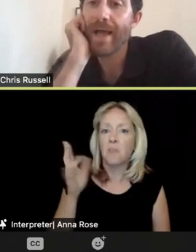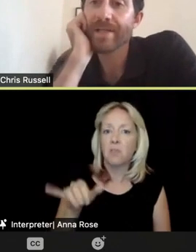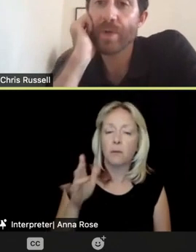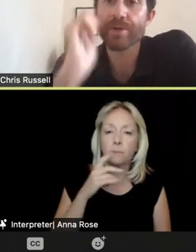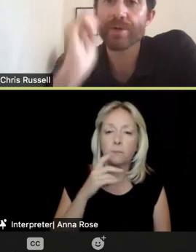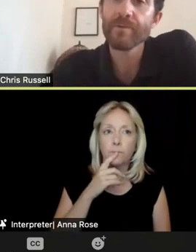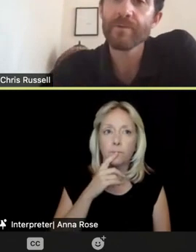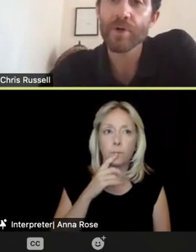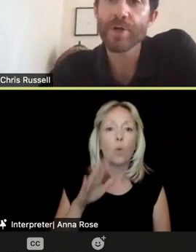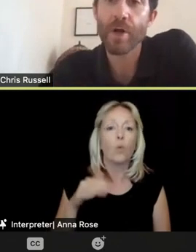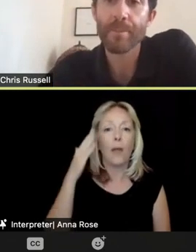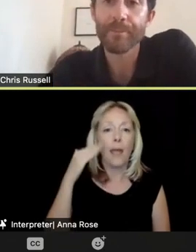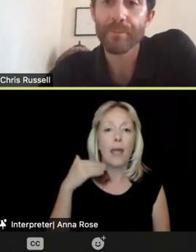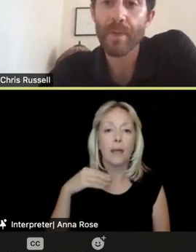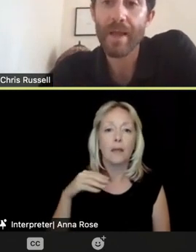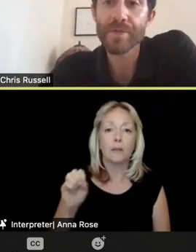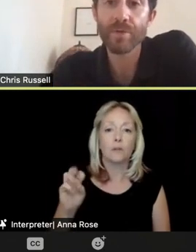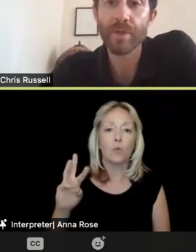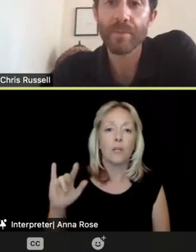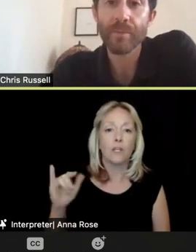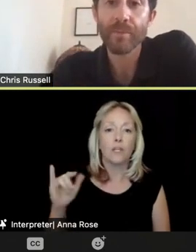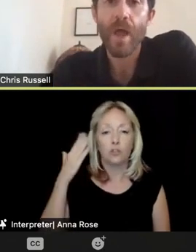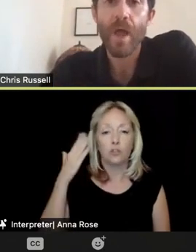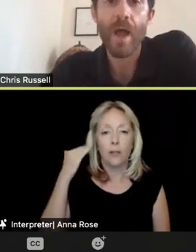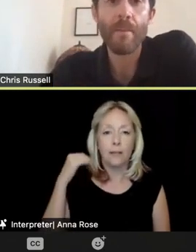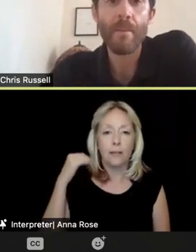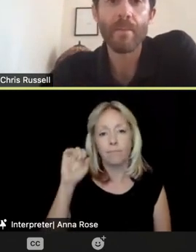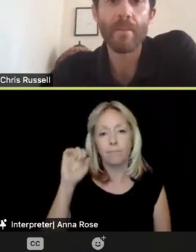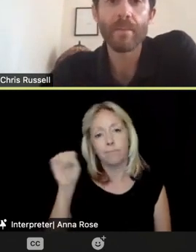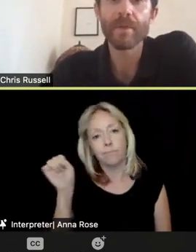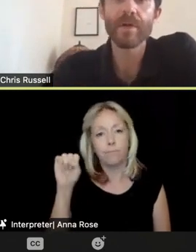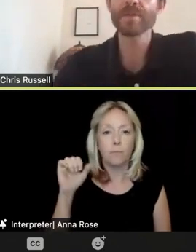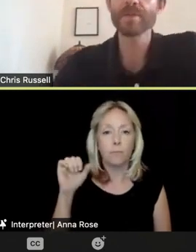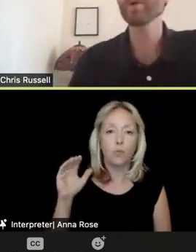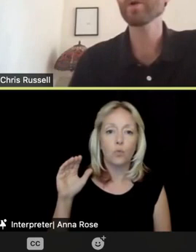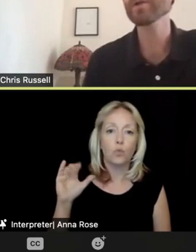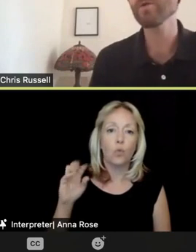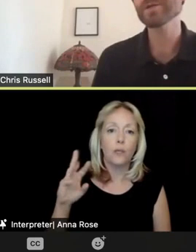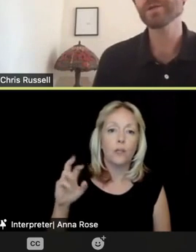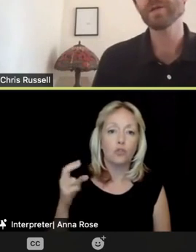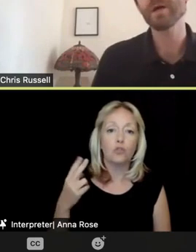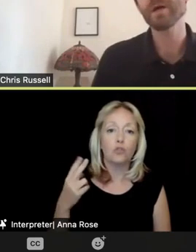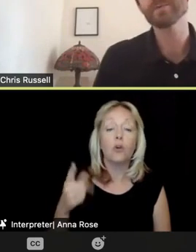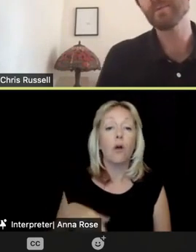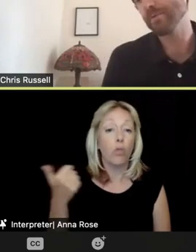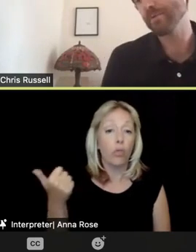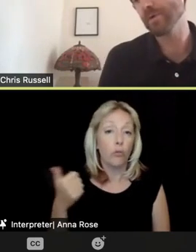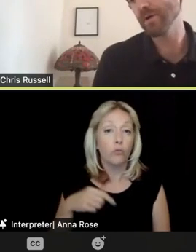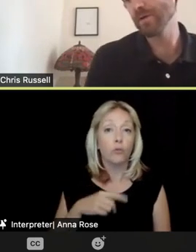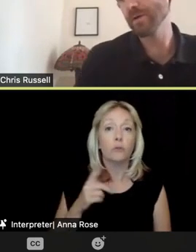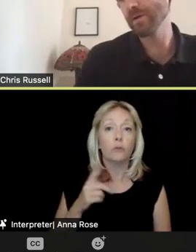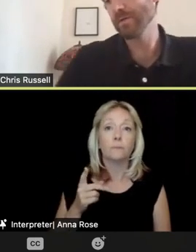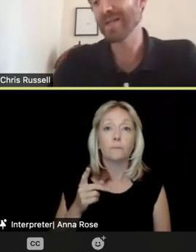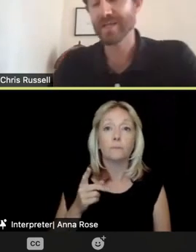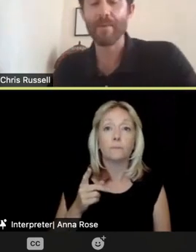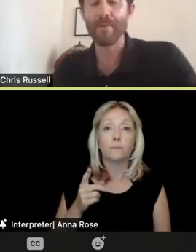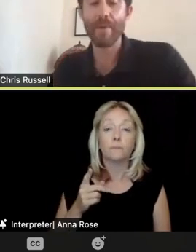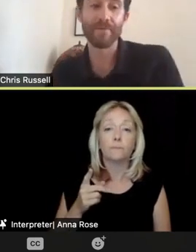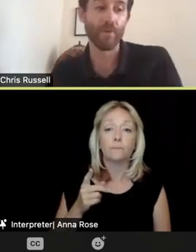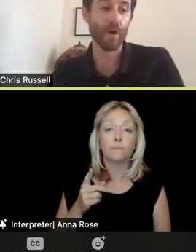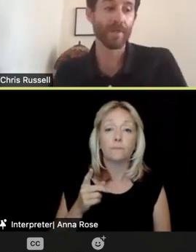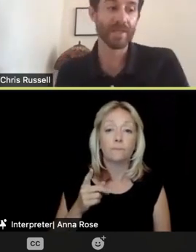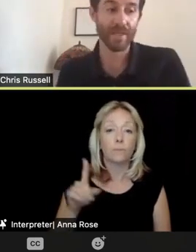Oh yeah, head switch, for sure. Absolutely. There's also another question that